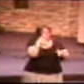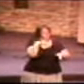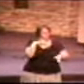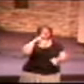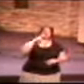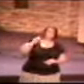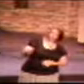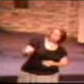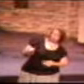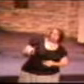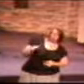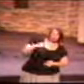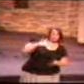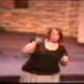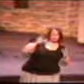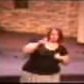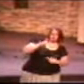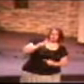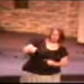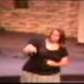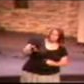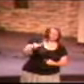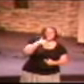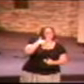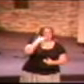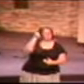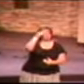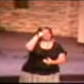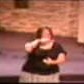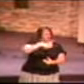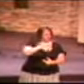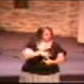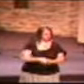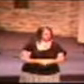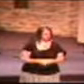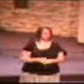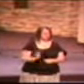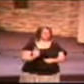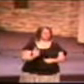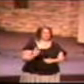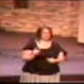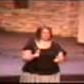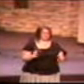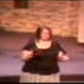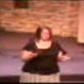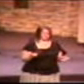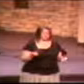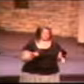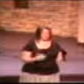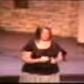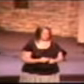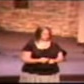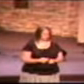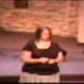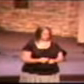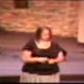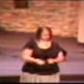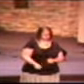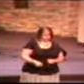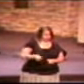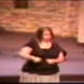attention. He was an older gentleman, slightly overweight, had a cane,